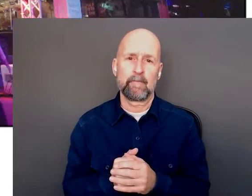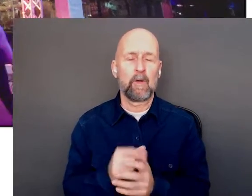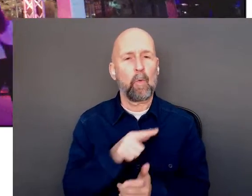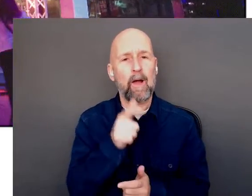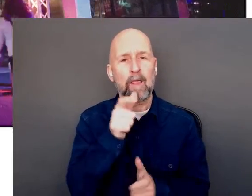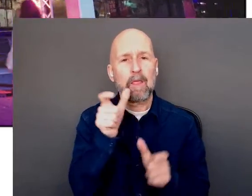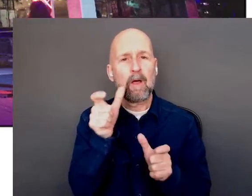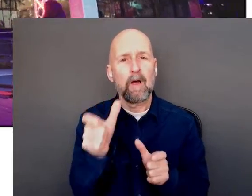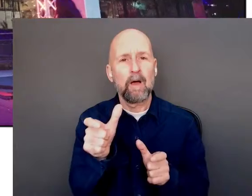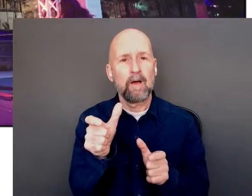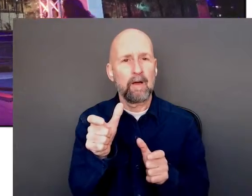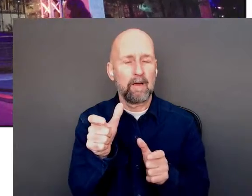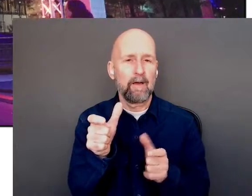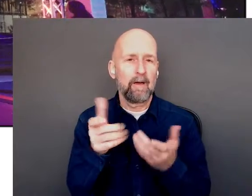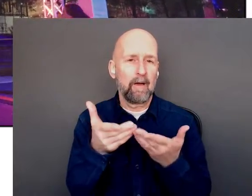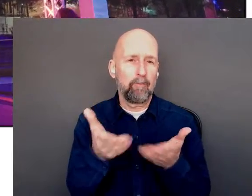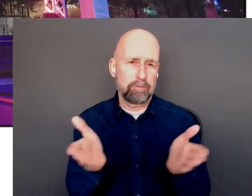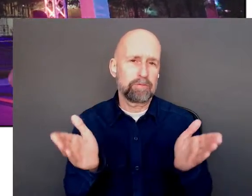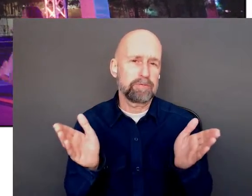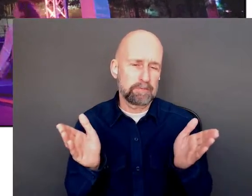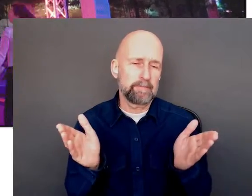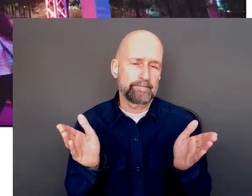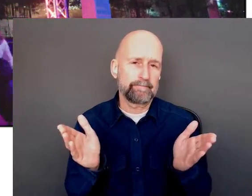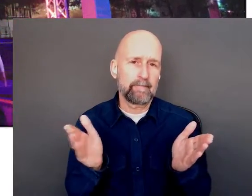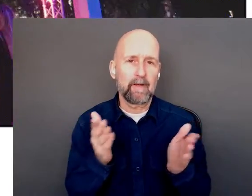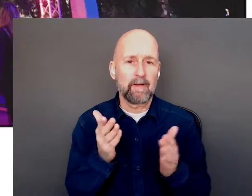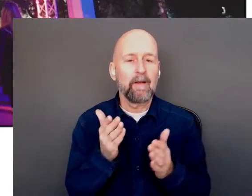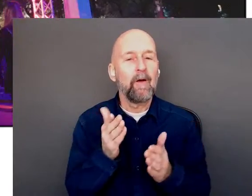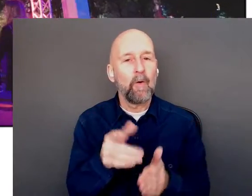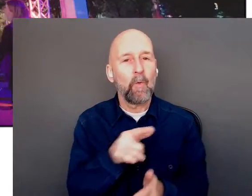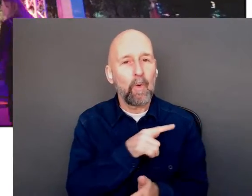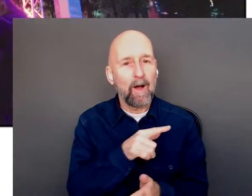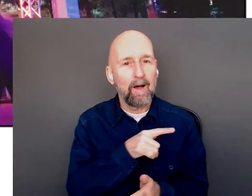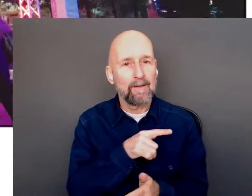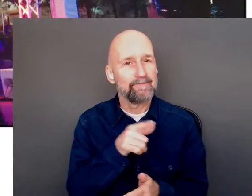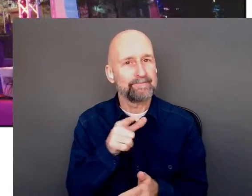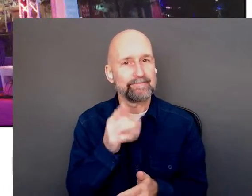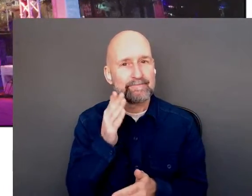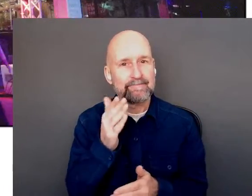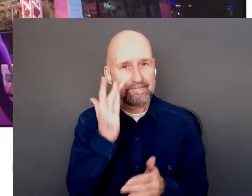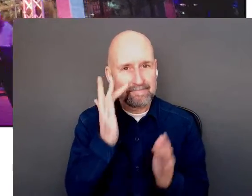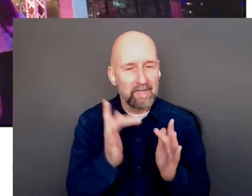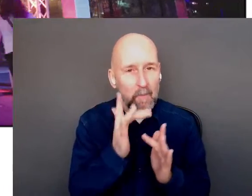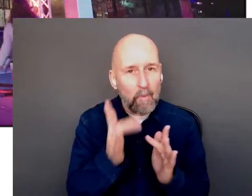abroad. Like if you go back in websites or in the web